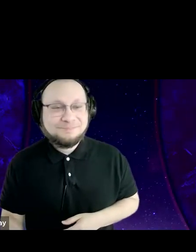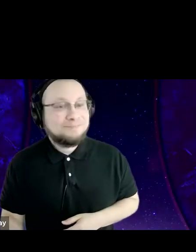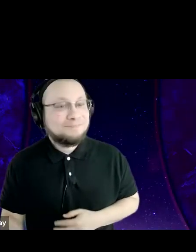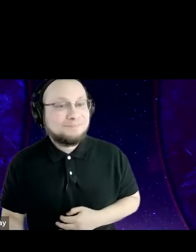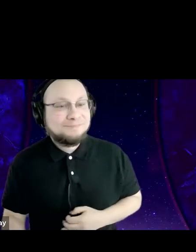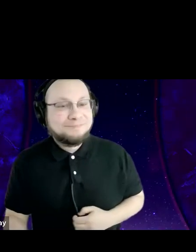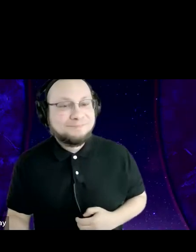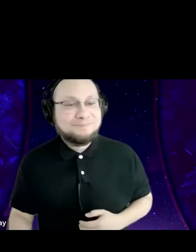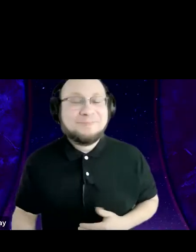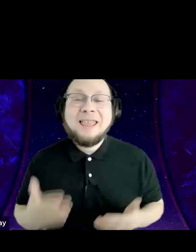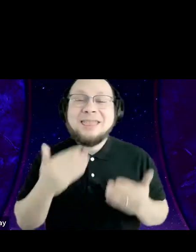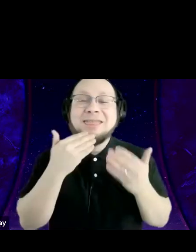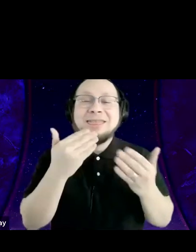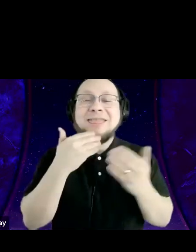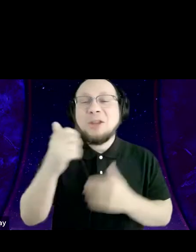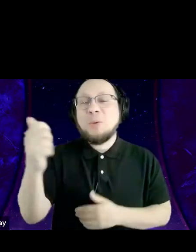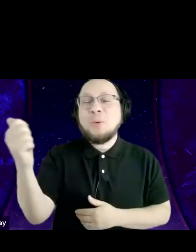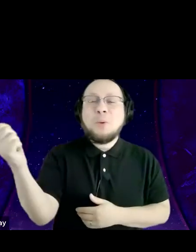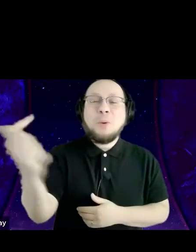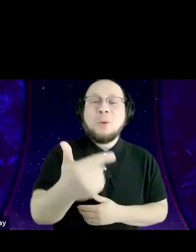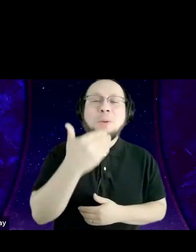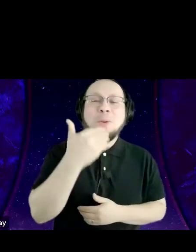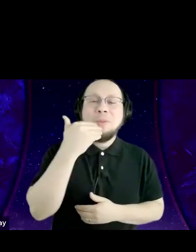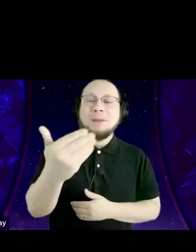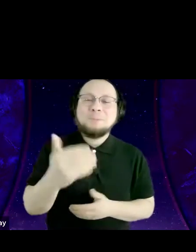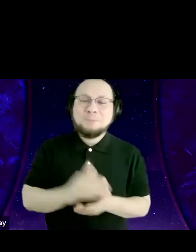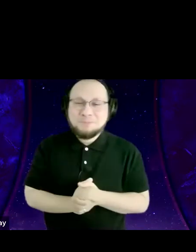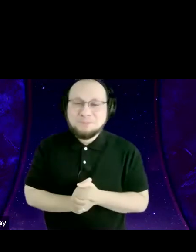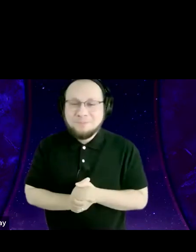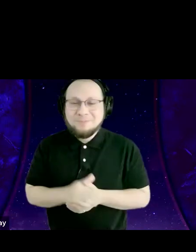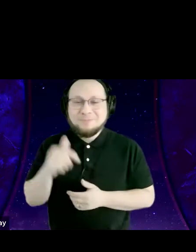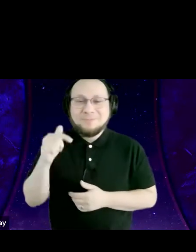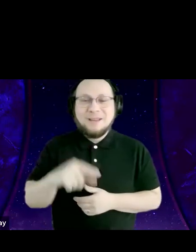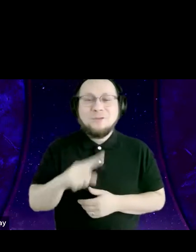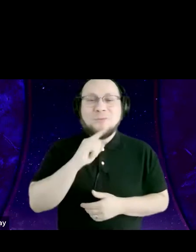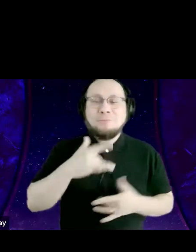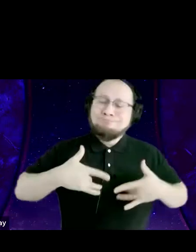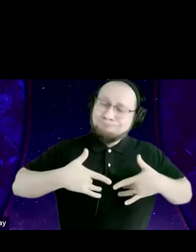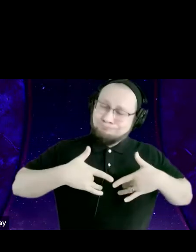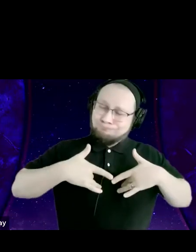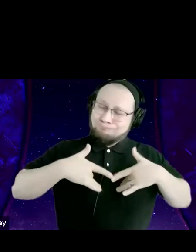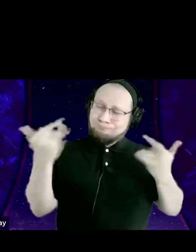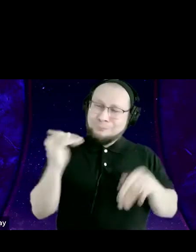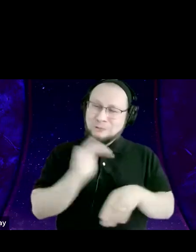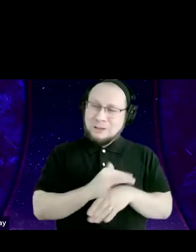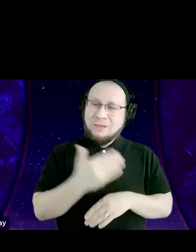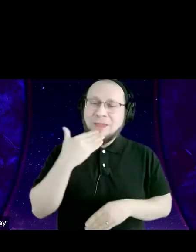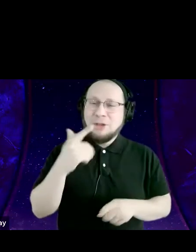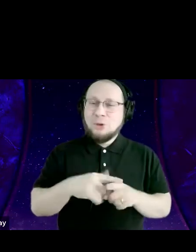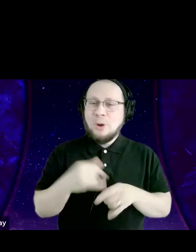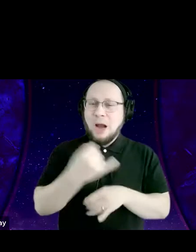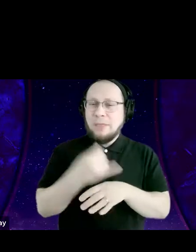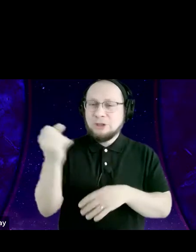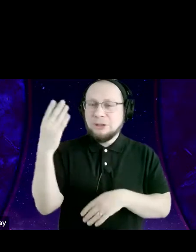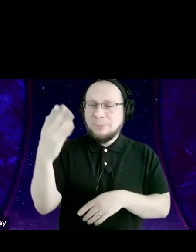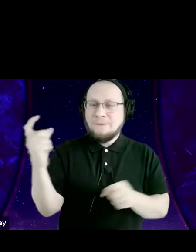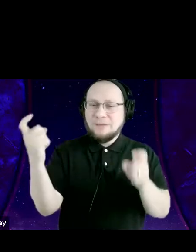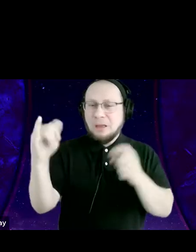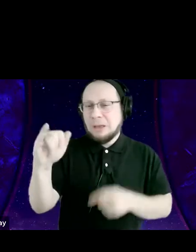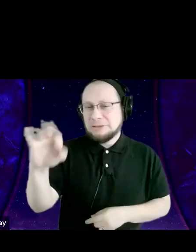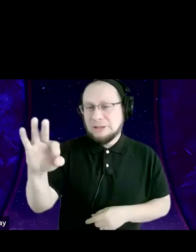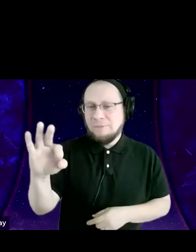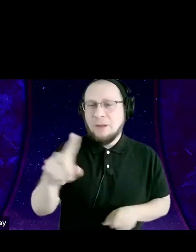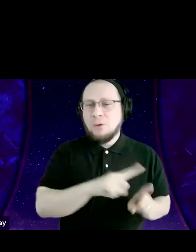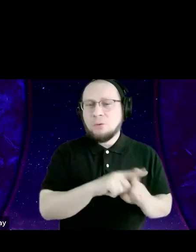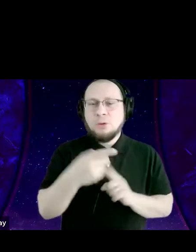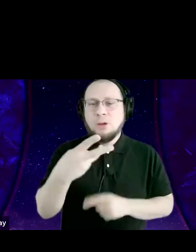Friends, thank you all so much. This has been an absolute delight. Thank you to the Island Shakespeare Festival and HowlRound Theater